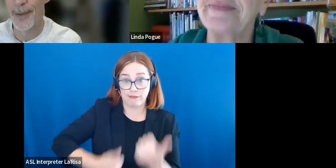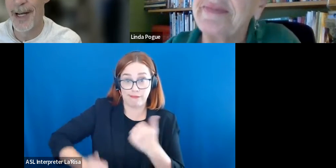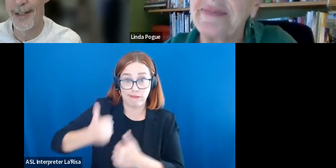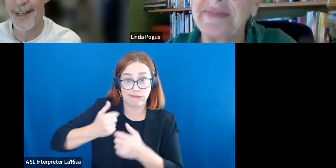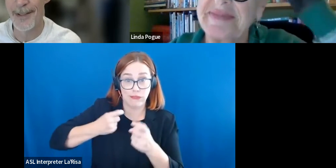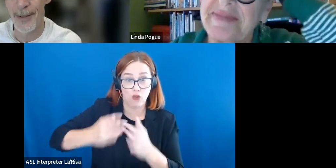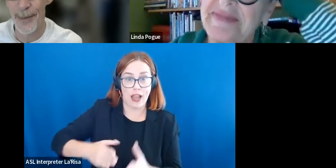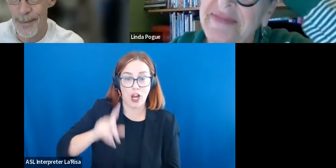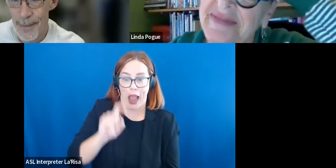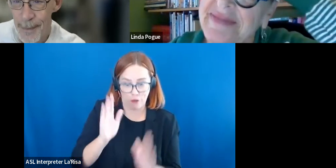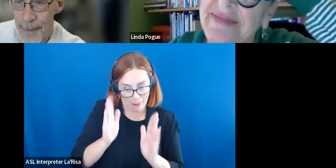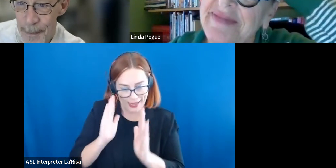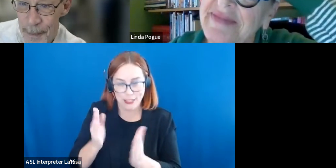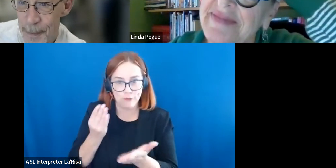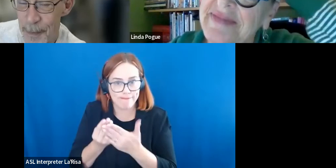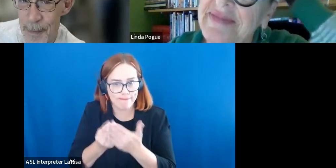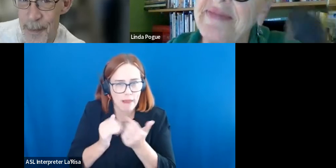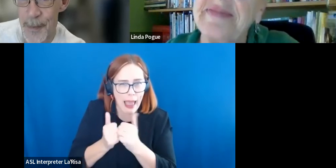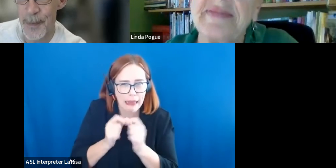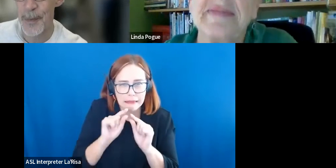pay attention to.